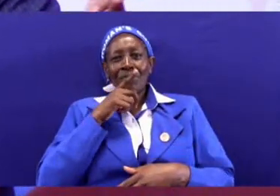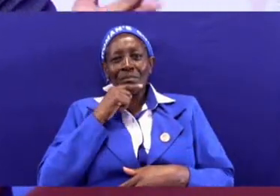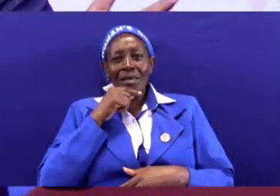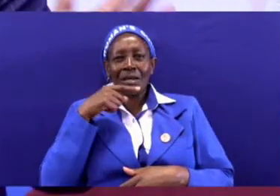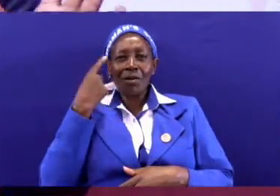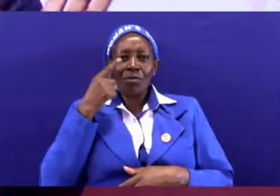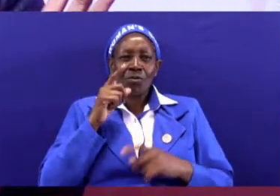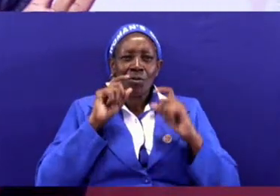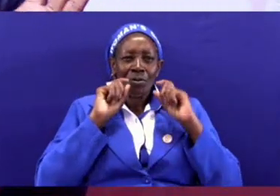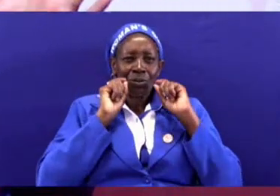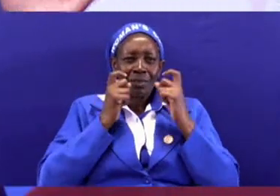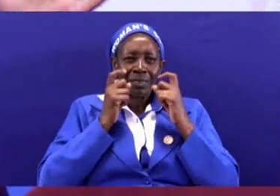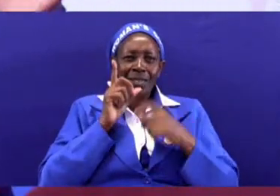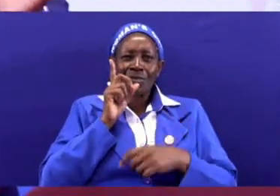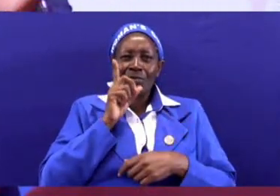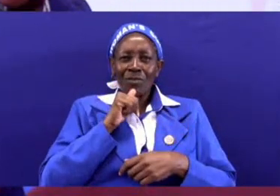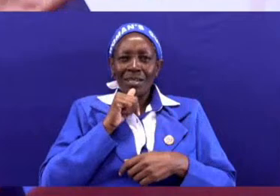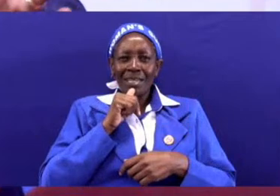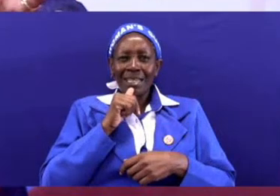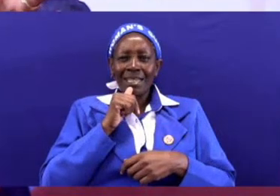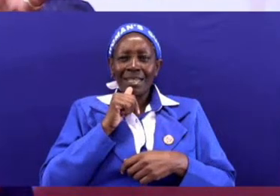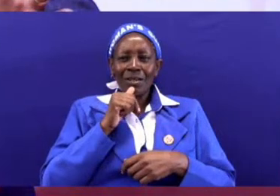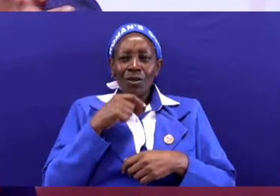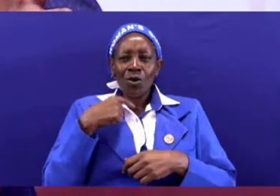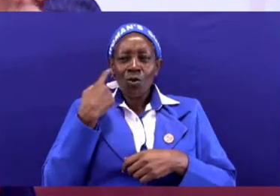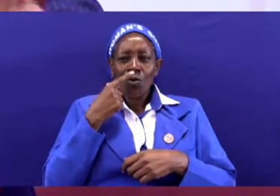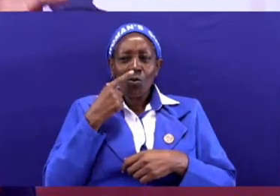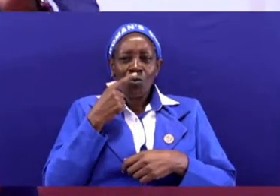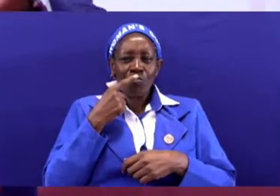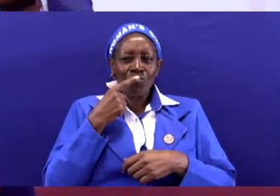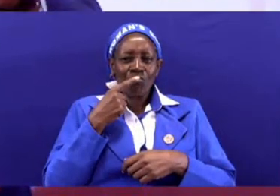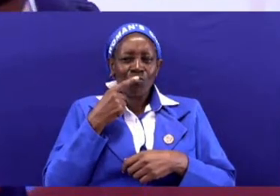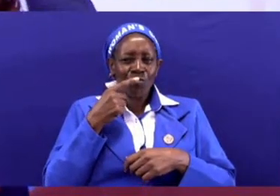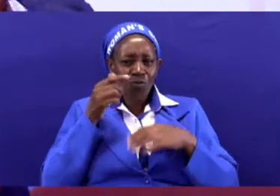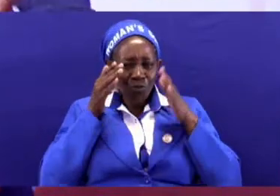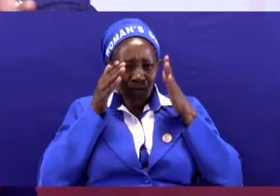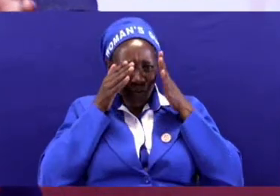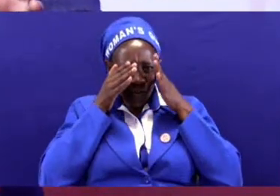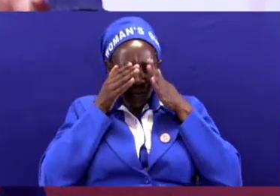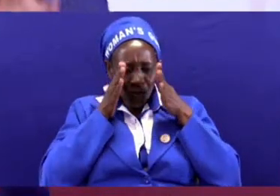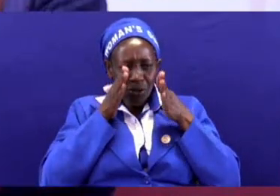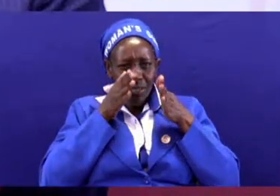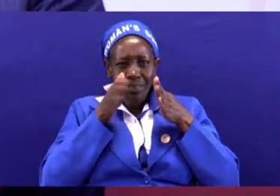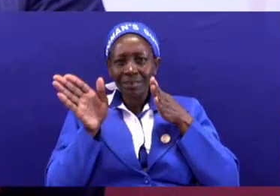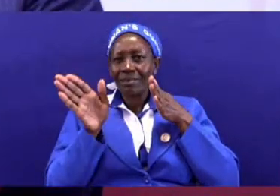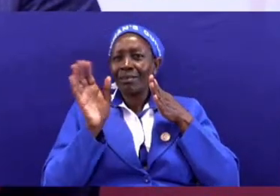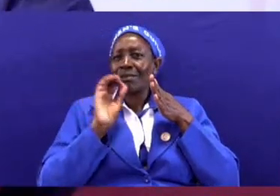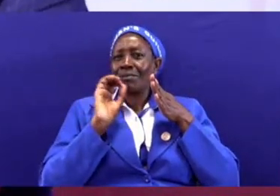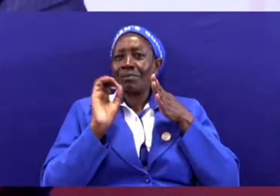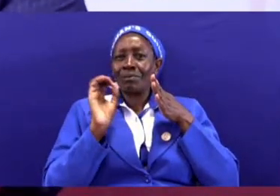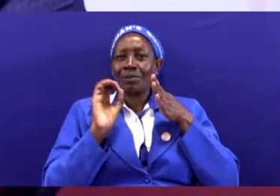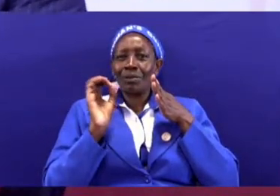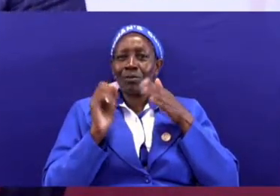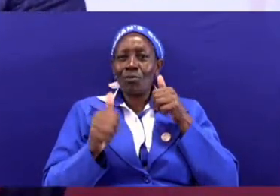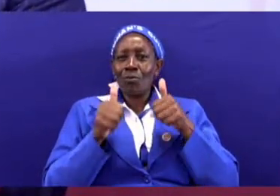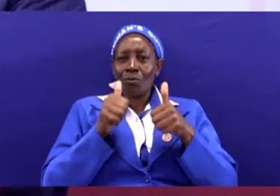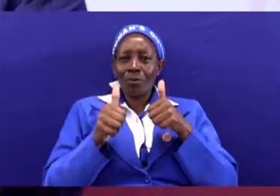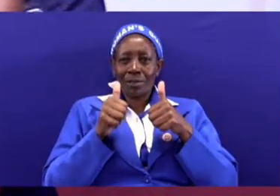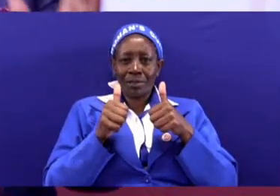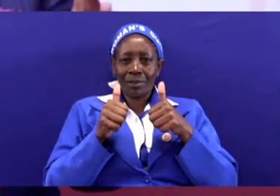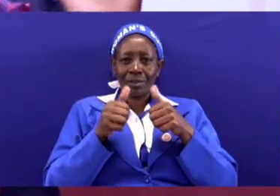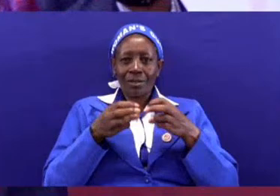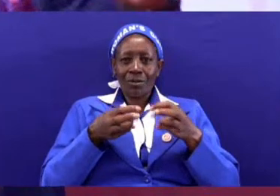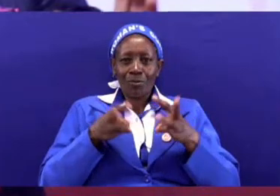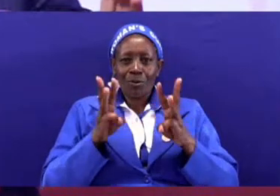people being driven away to go back to their roots? What would be the mode of engagement? Again,